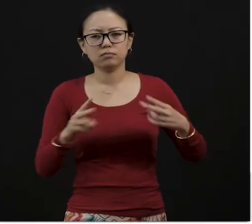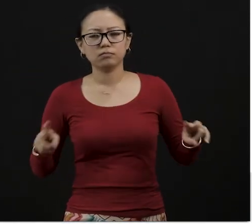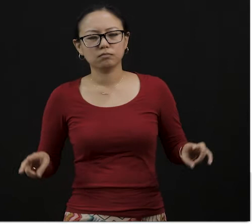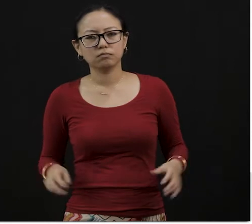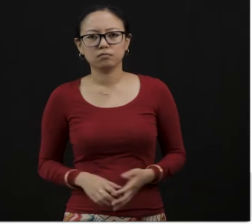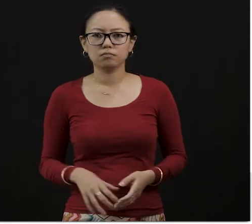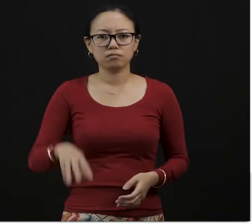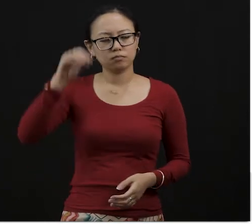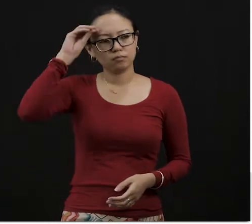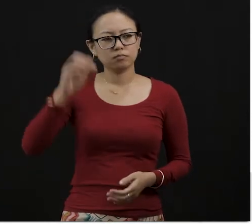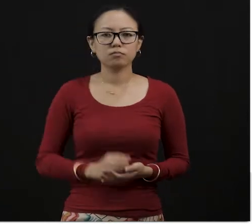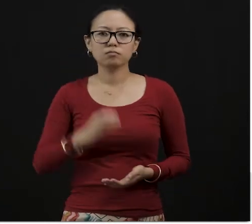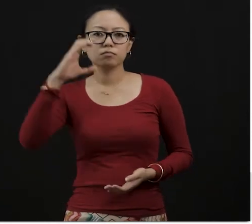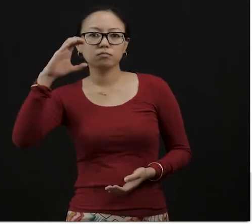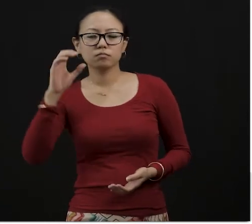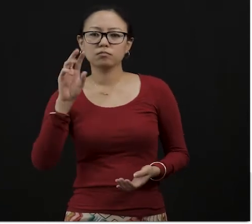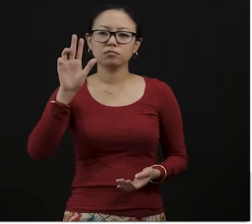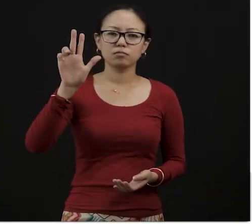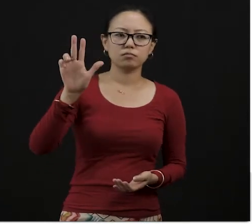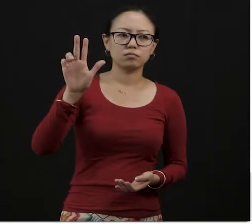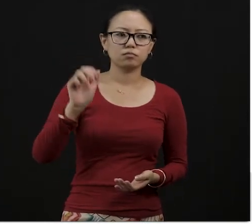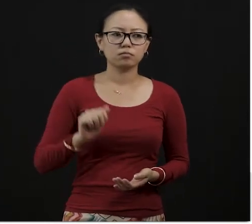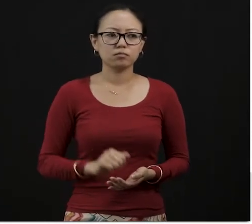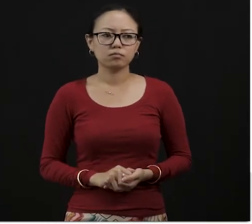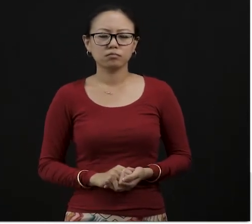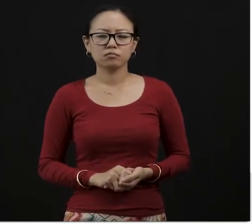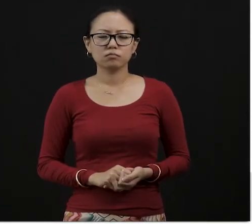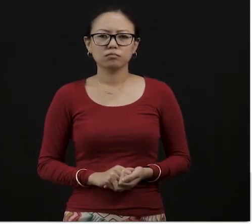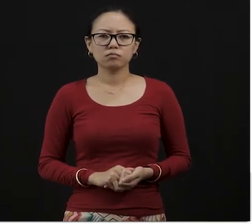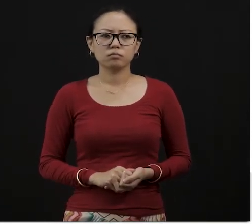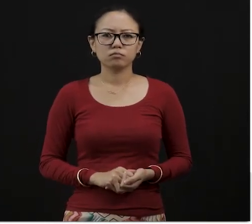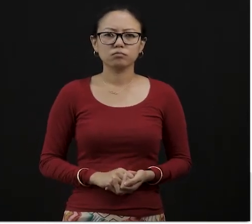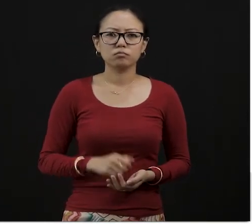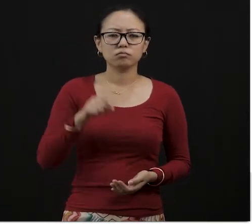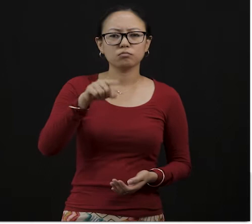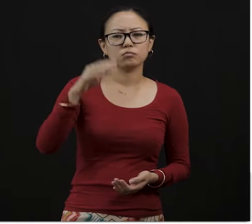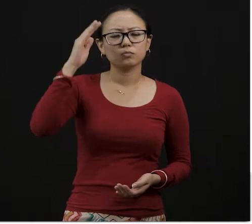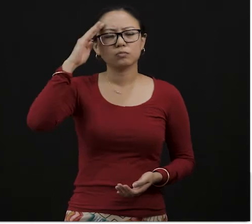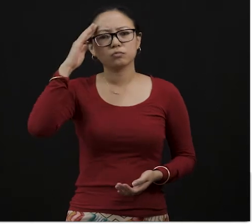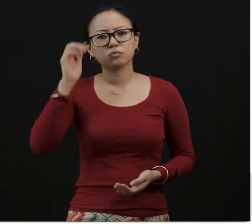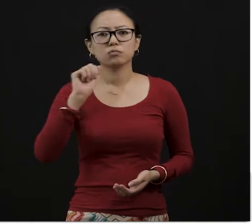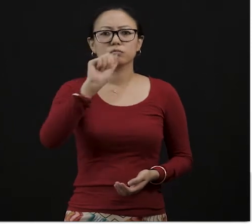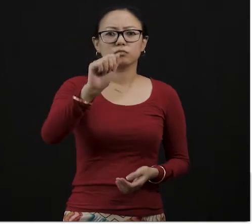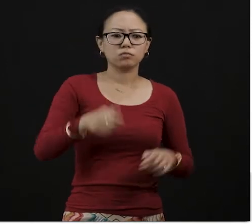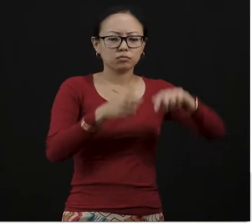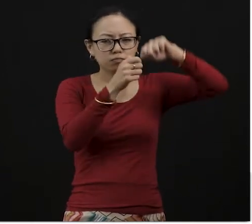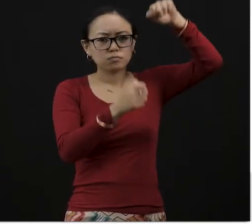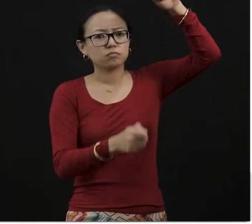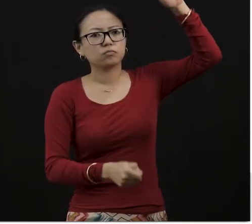you or how much do you weigh, how do you know? This will be done only using the term measurement, right? Or you will